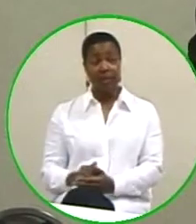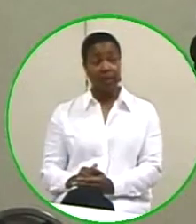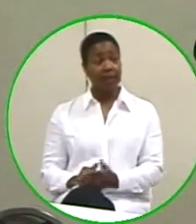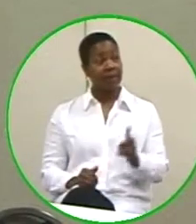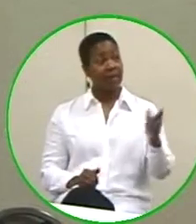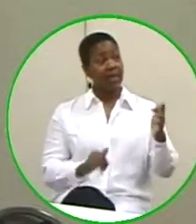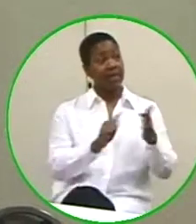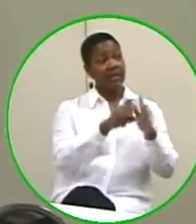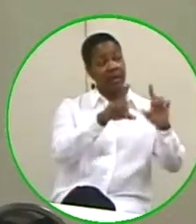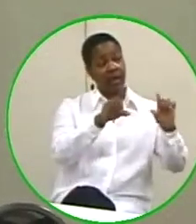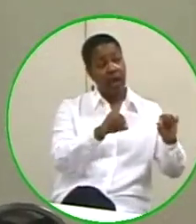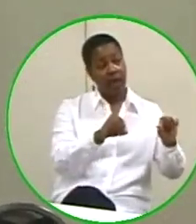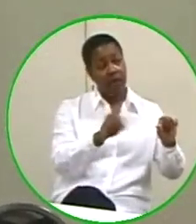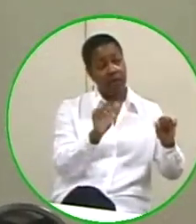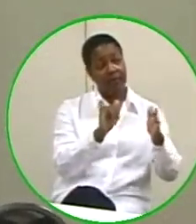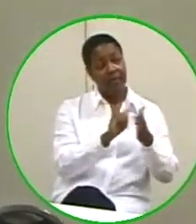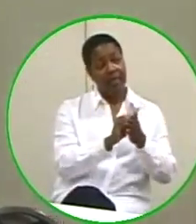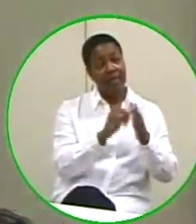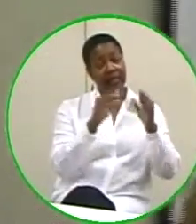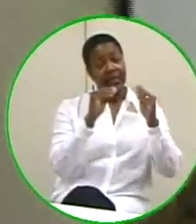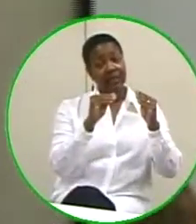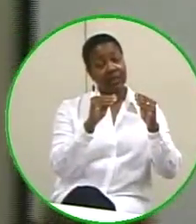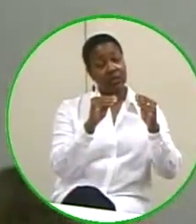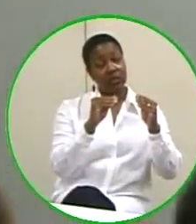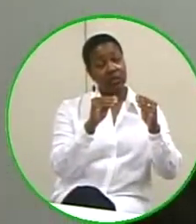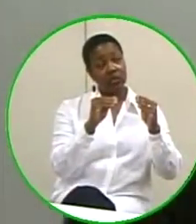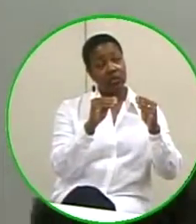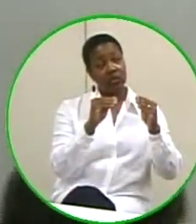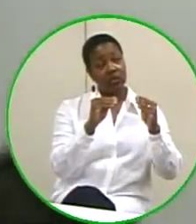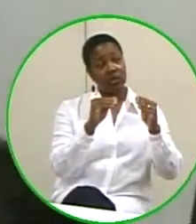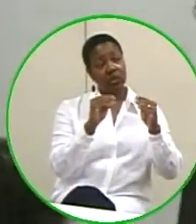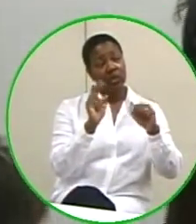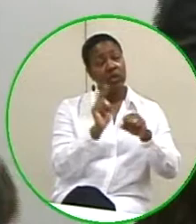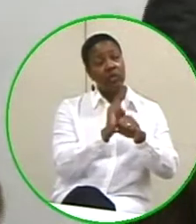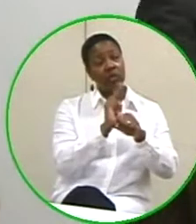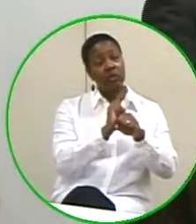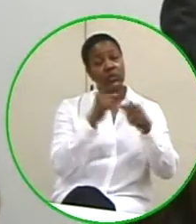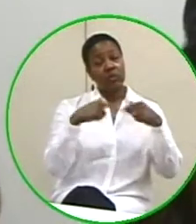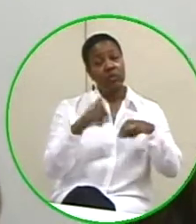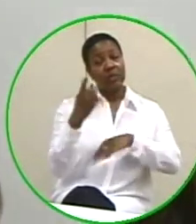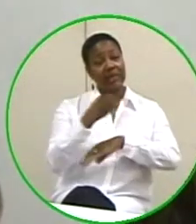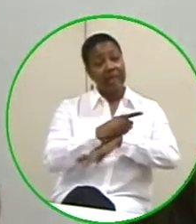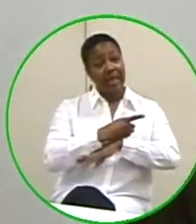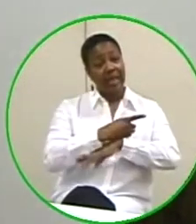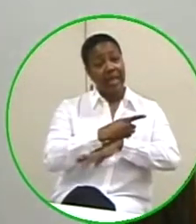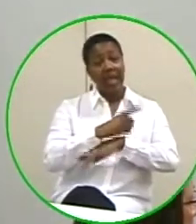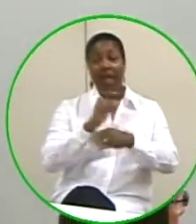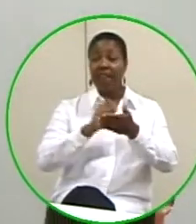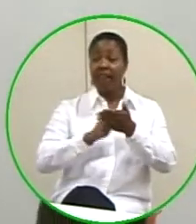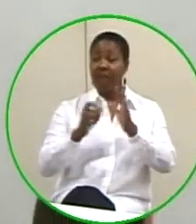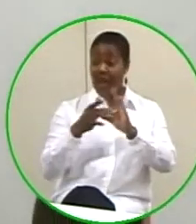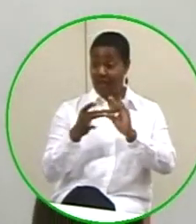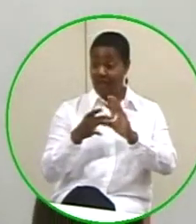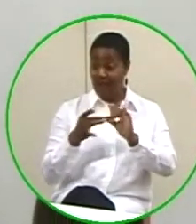the card something that teachers during the day comment on or somehow?